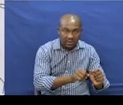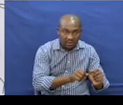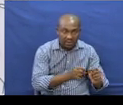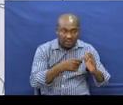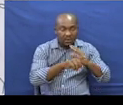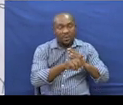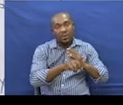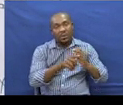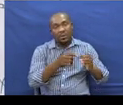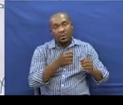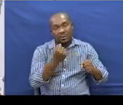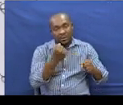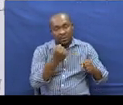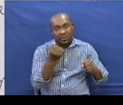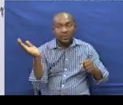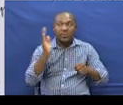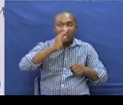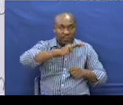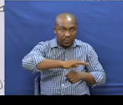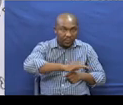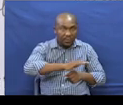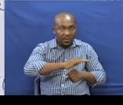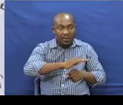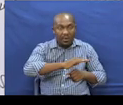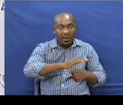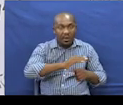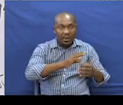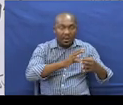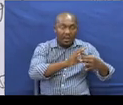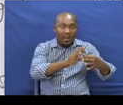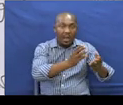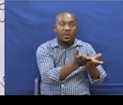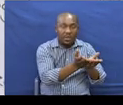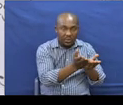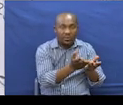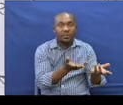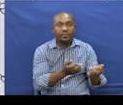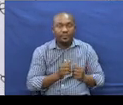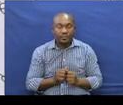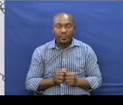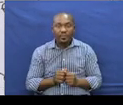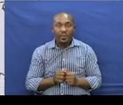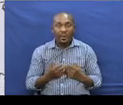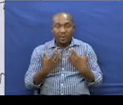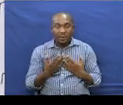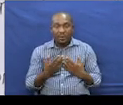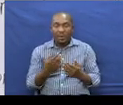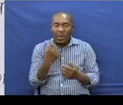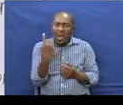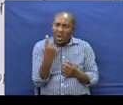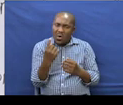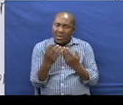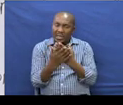in the school. But at the national level, the only country in the world which is still